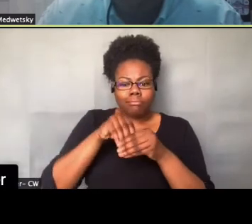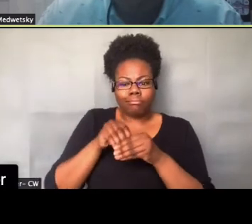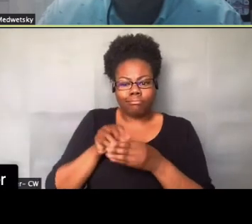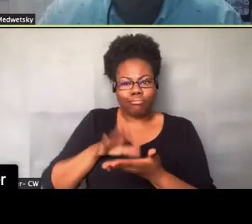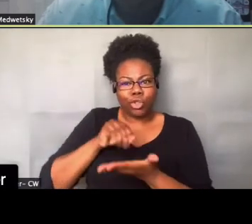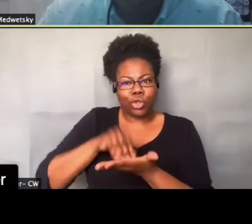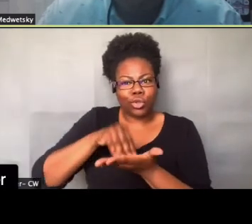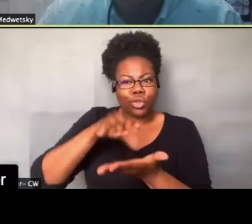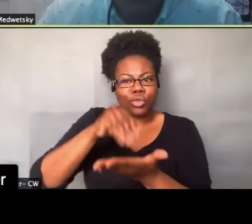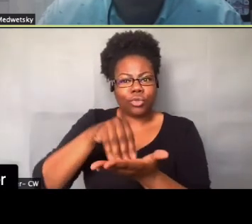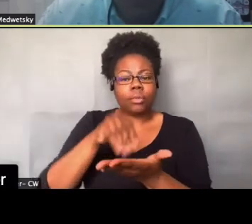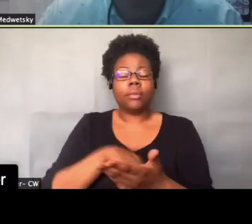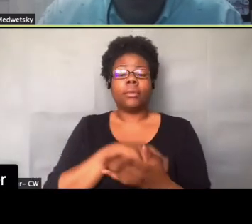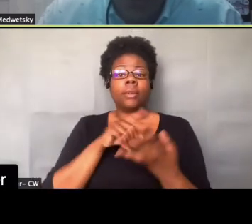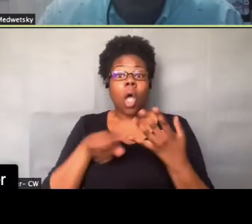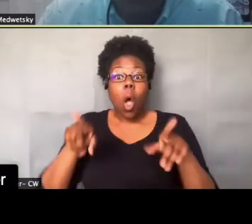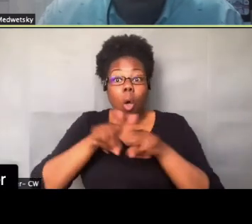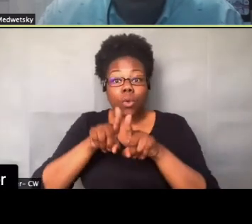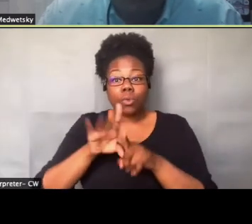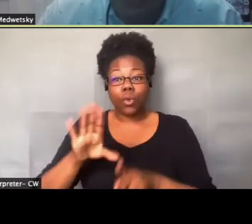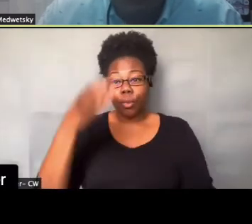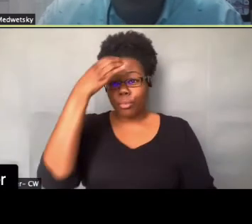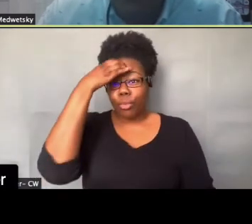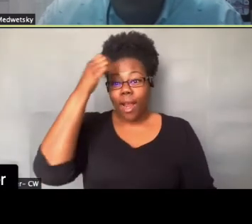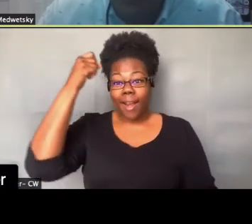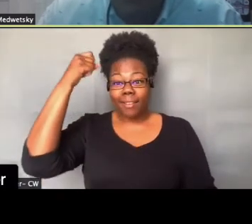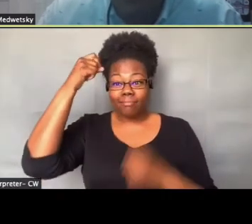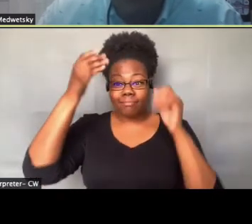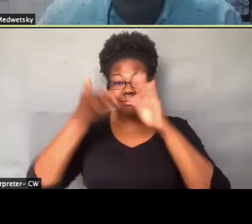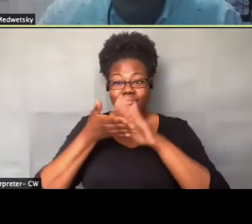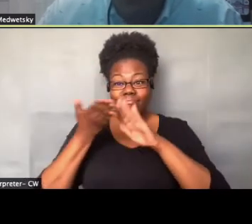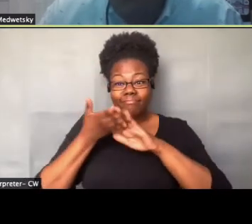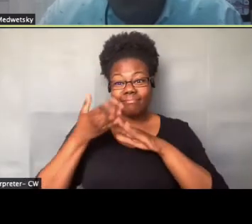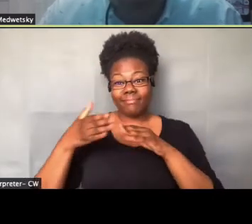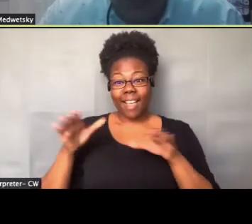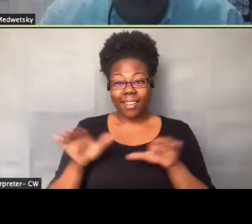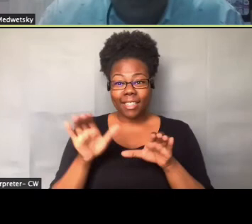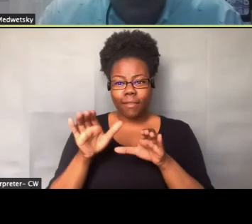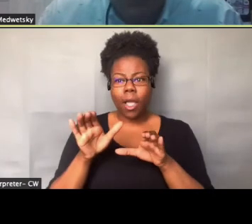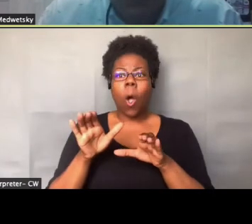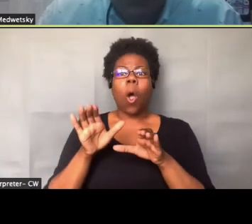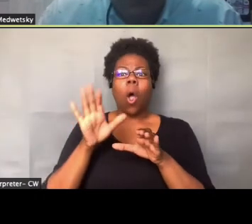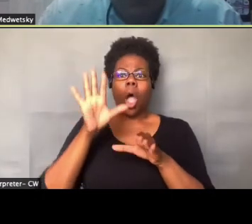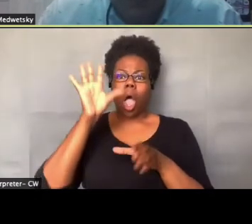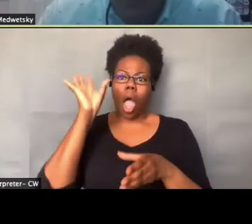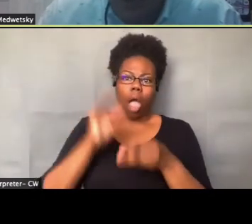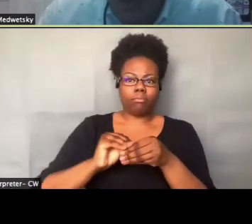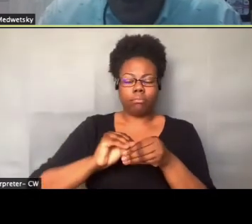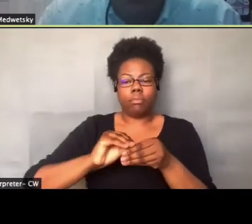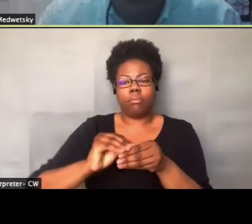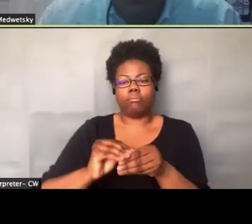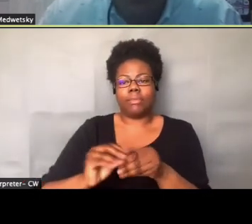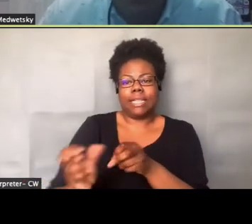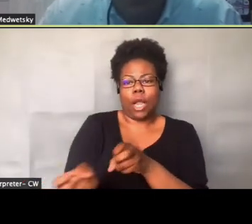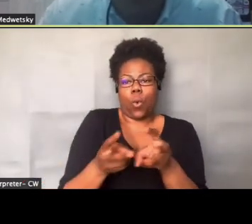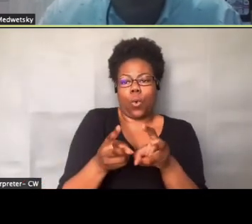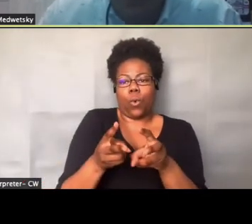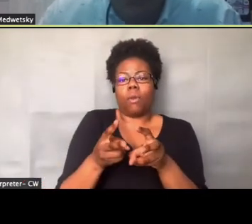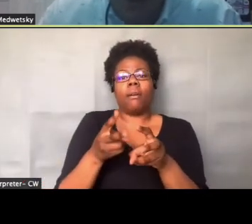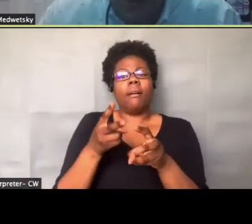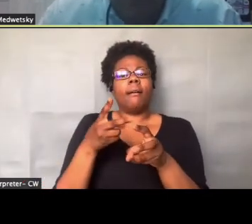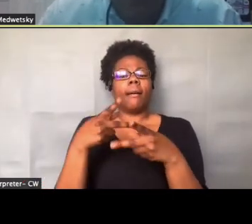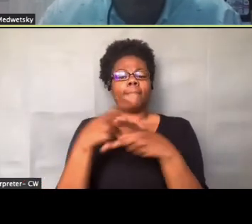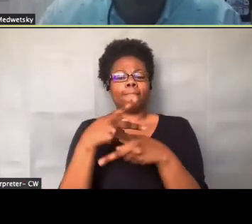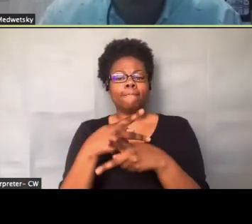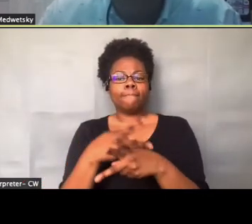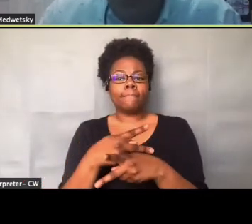activity. And it can use that activity data through these sensors, and you can then pair